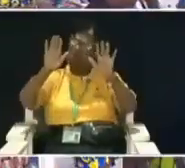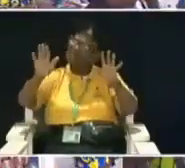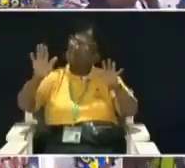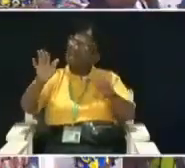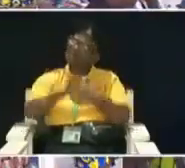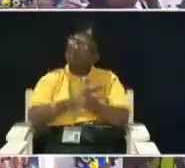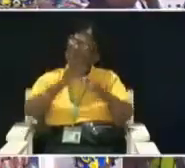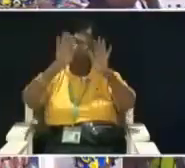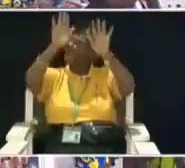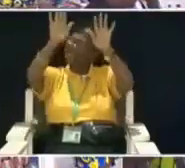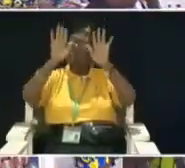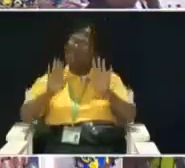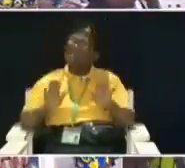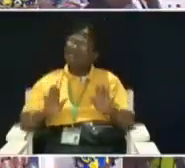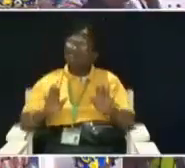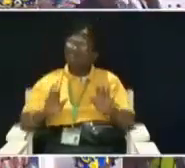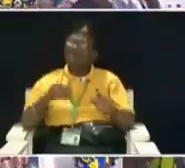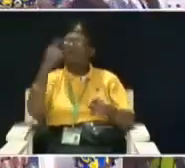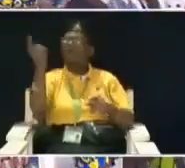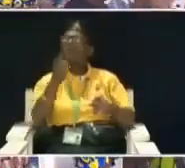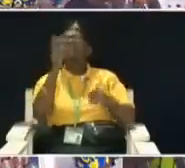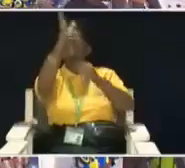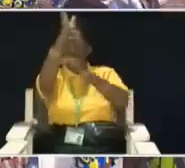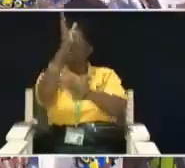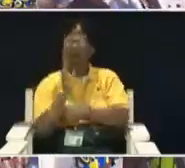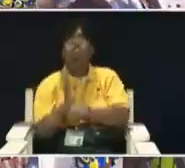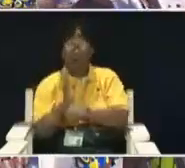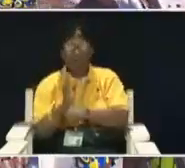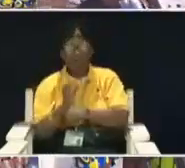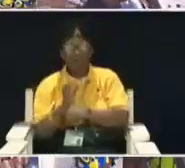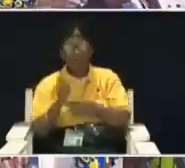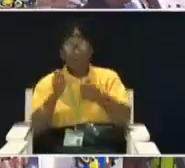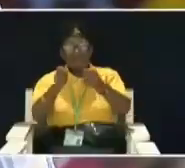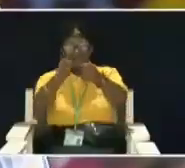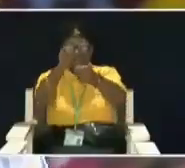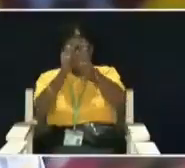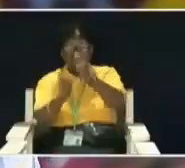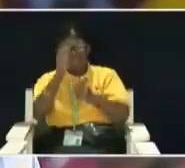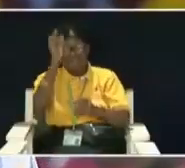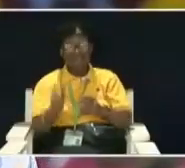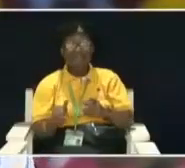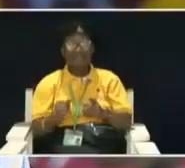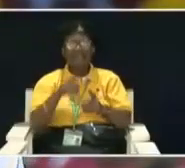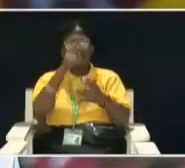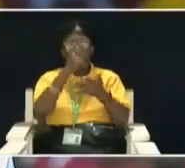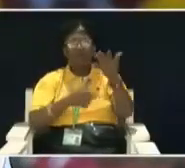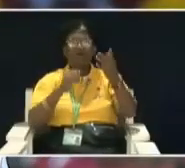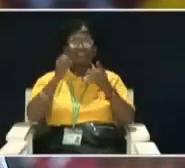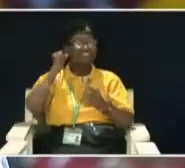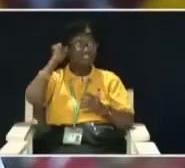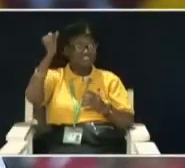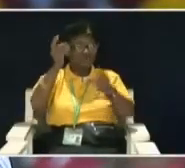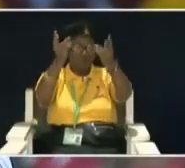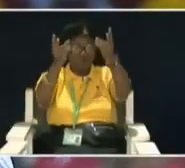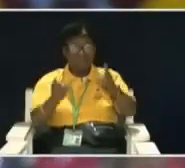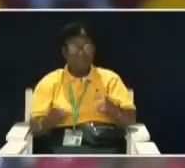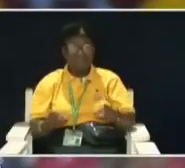Exactly what she wanted was exactly what she got. I decree